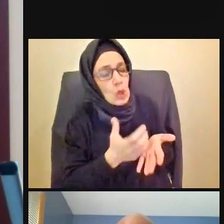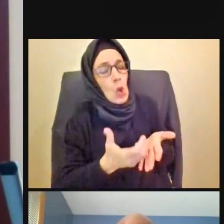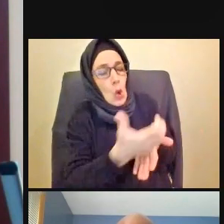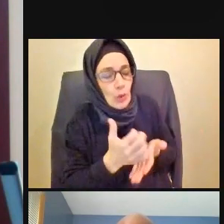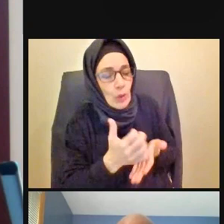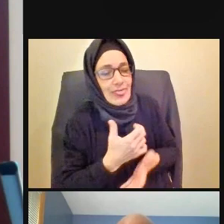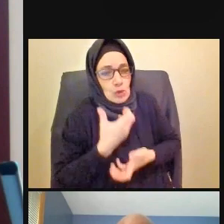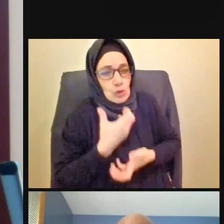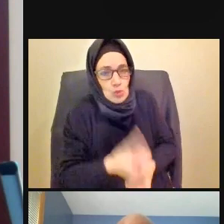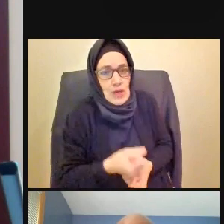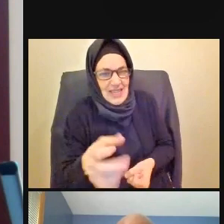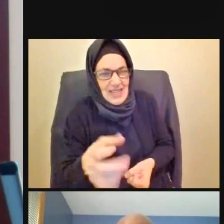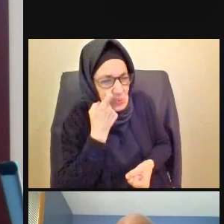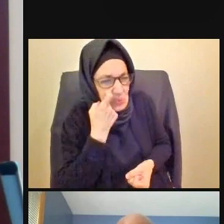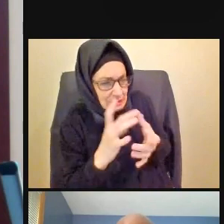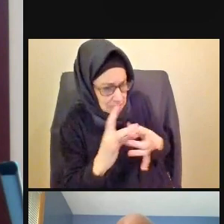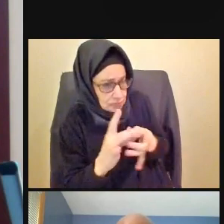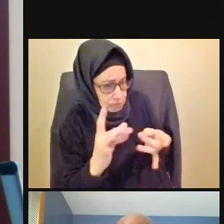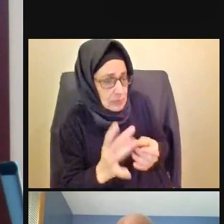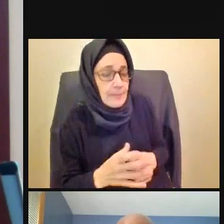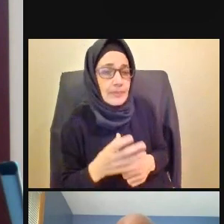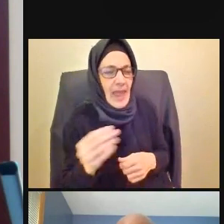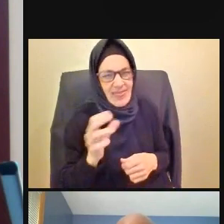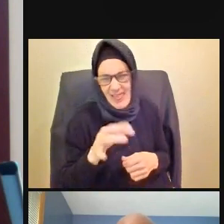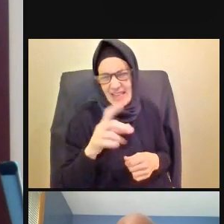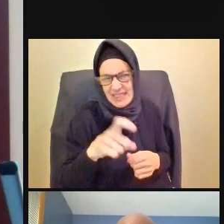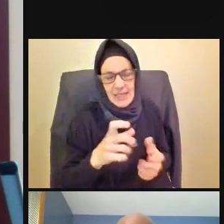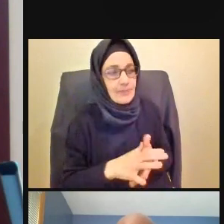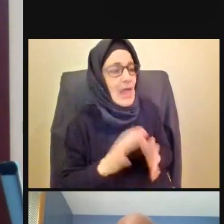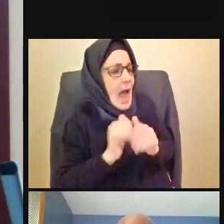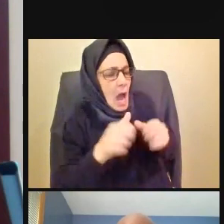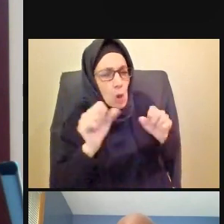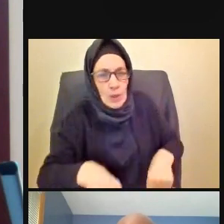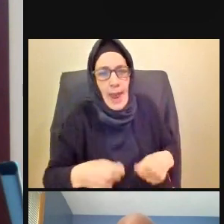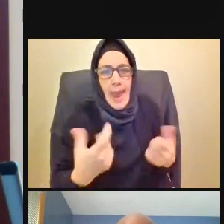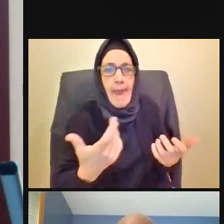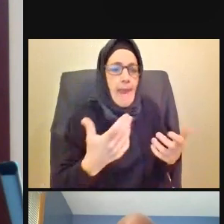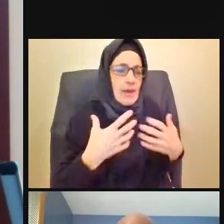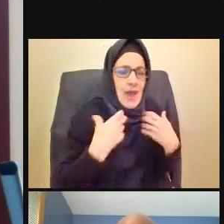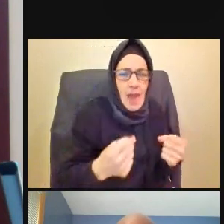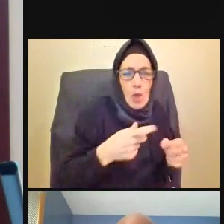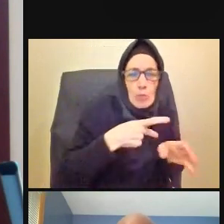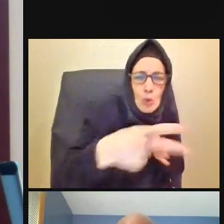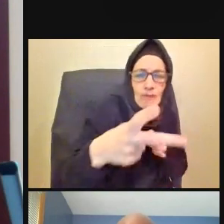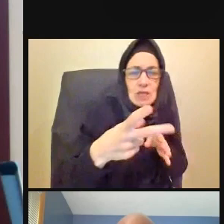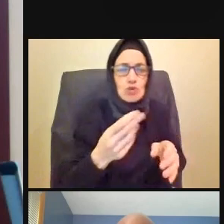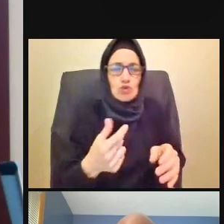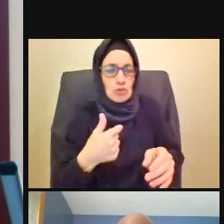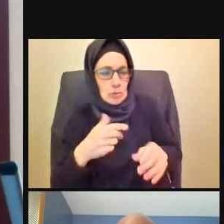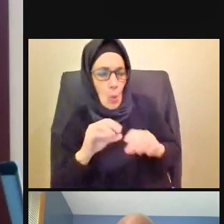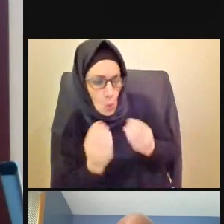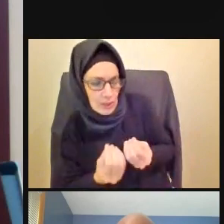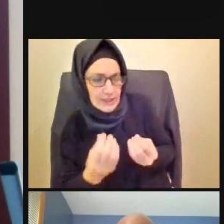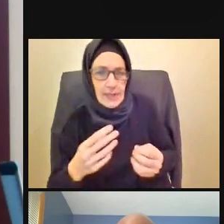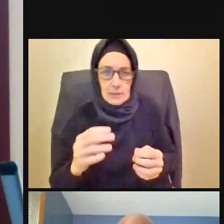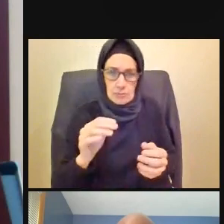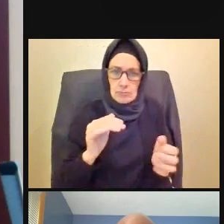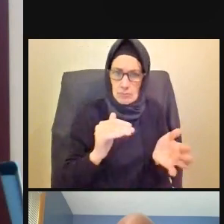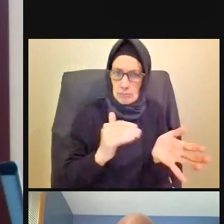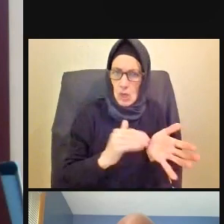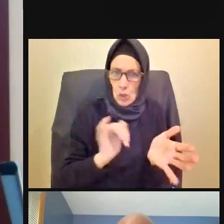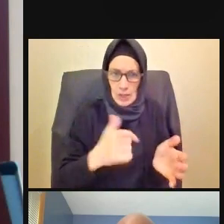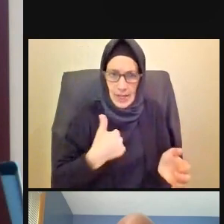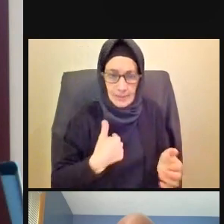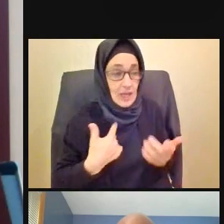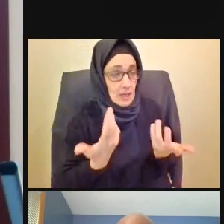need. How can organizations like physicians like me, health professionals and facilities, but specifically how can faith leaders help